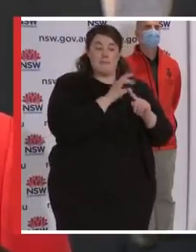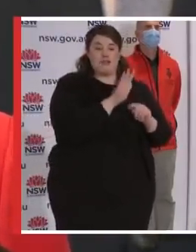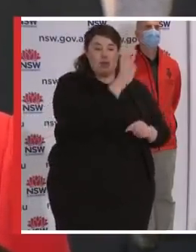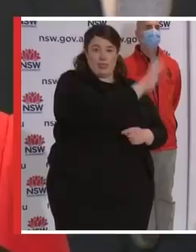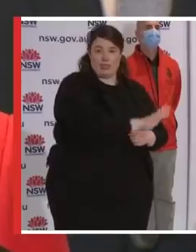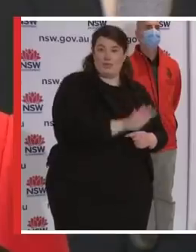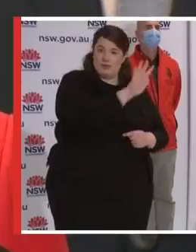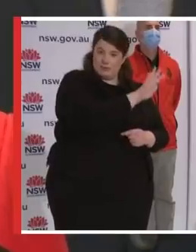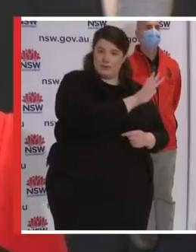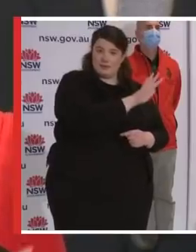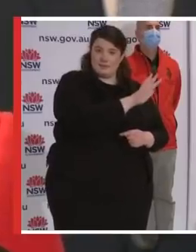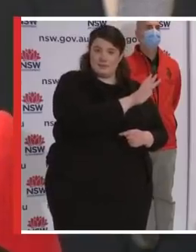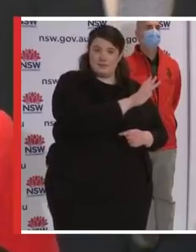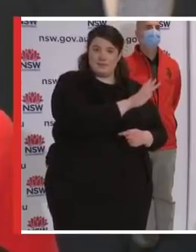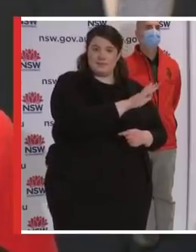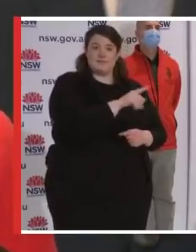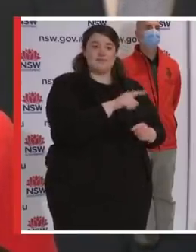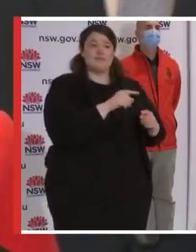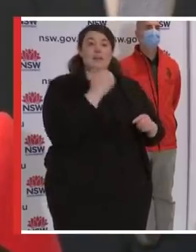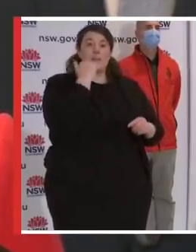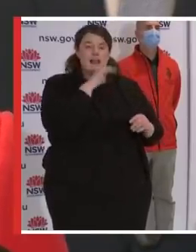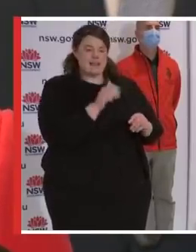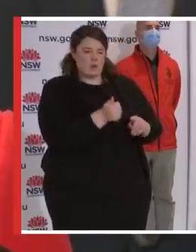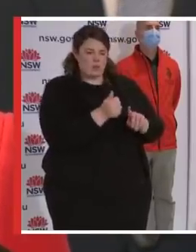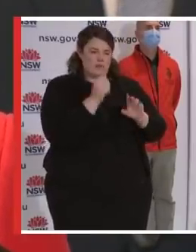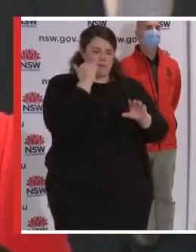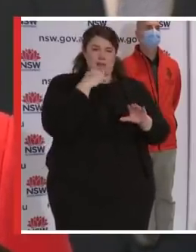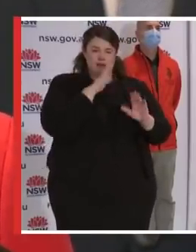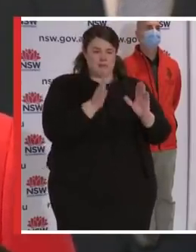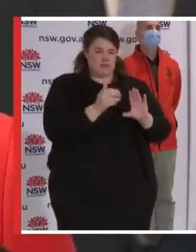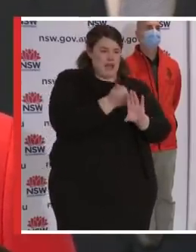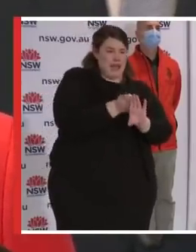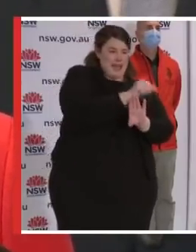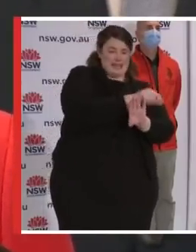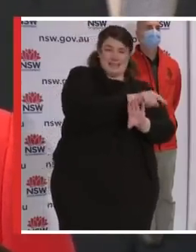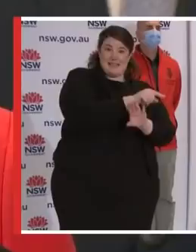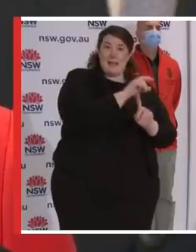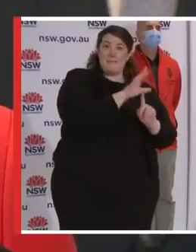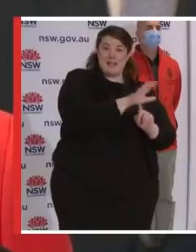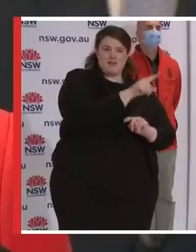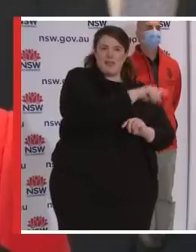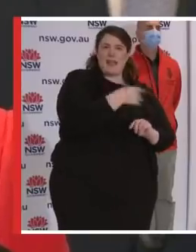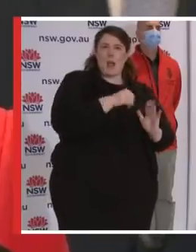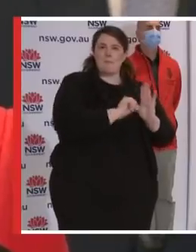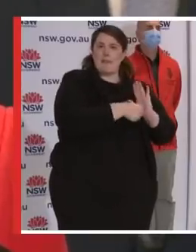eastern area where we took that action yesterday to introduce further restrictions.